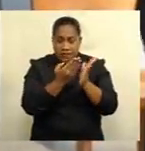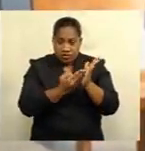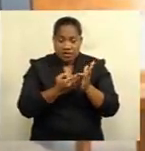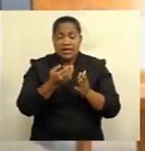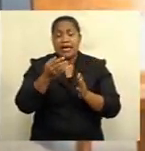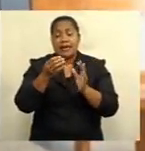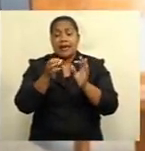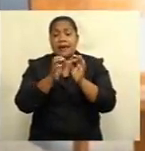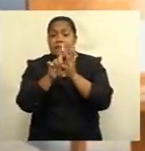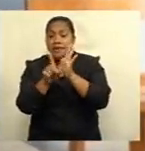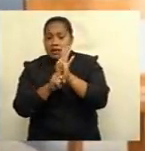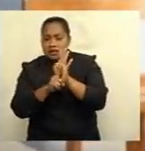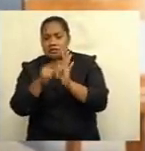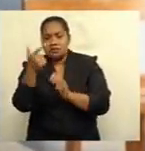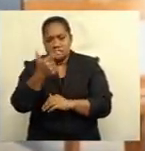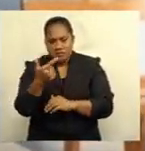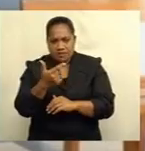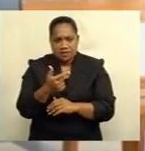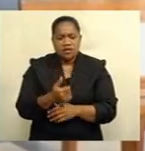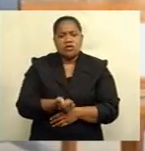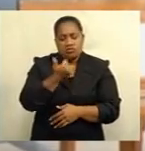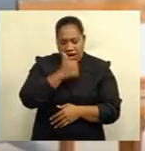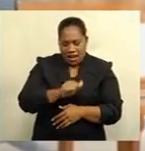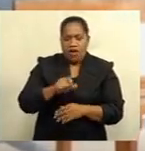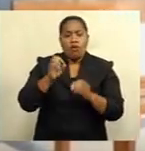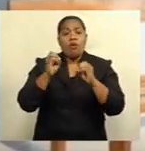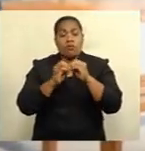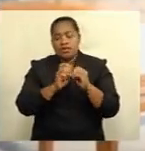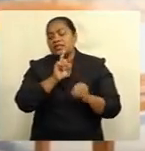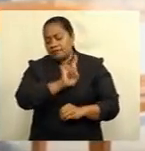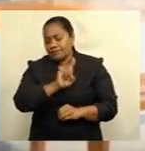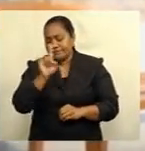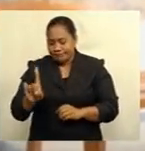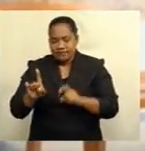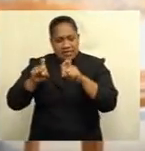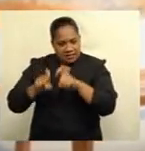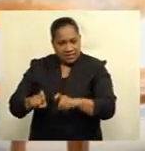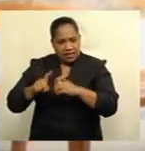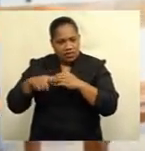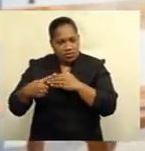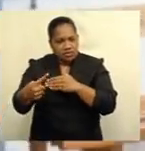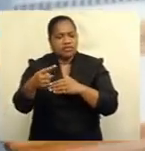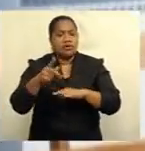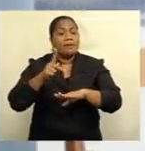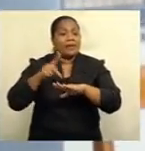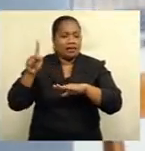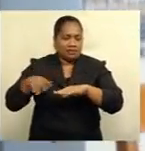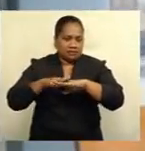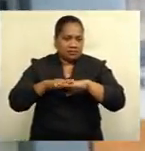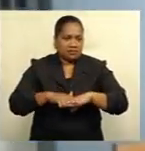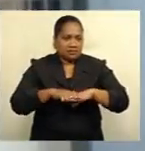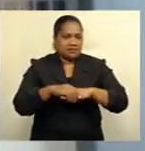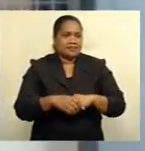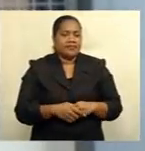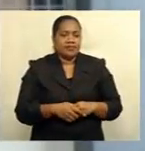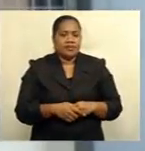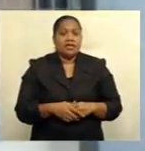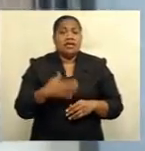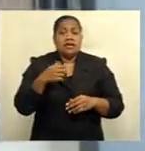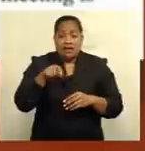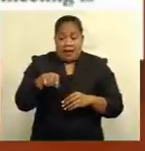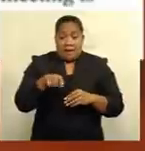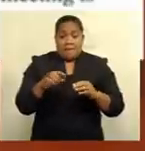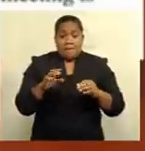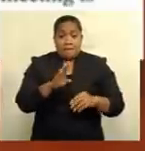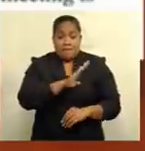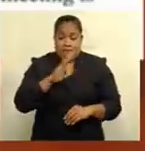to retain his parliamentary seat. The court noted that no minutes of the Sodelpa Management Board meeting was led in evidence